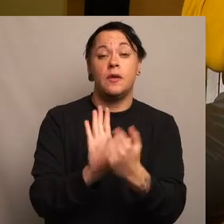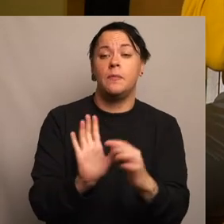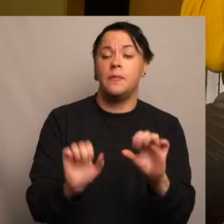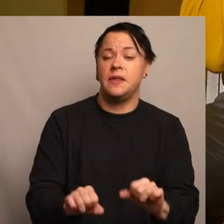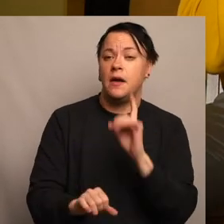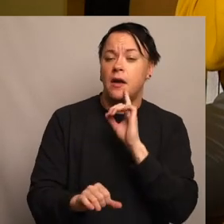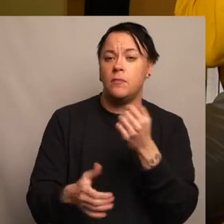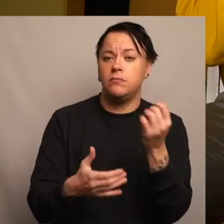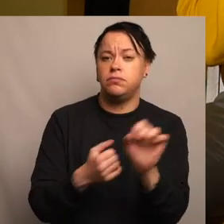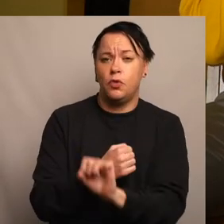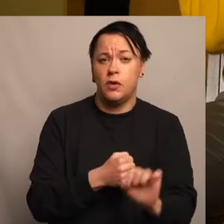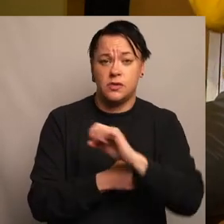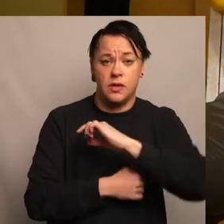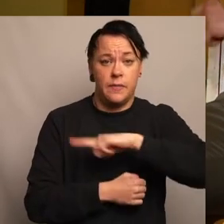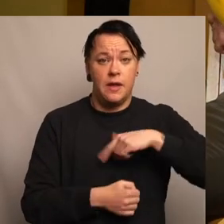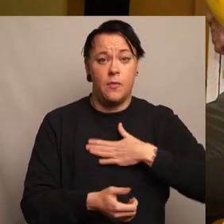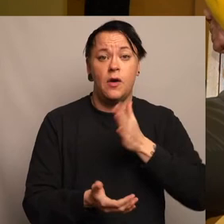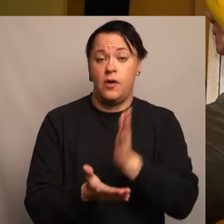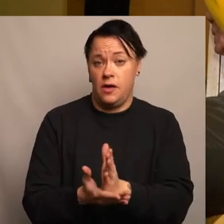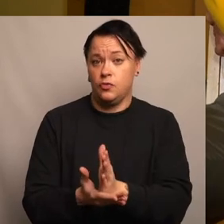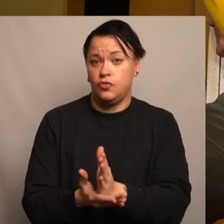rights, because otherwise it will collapse.